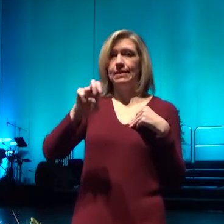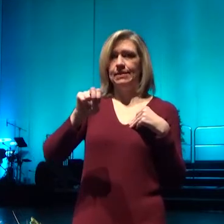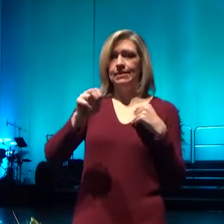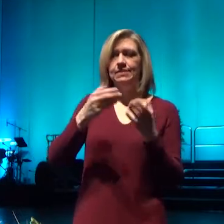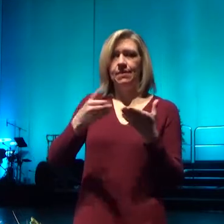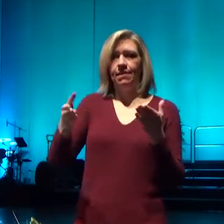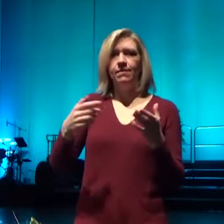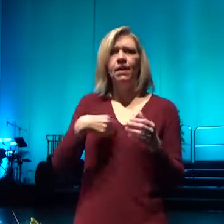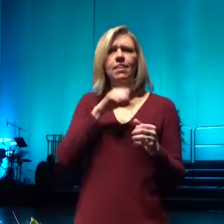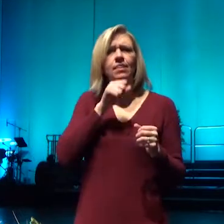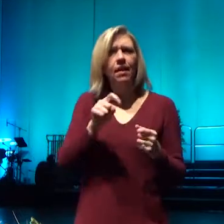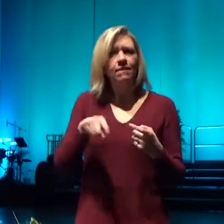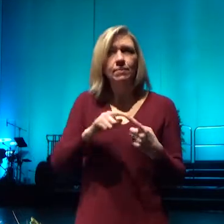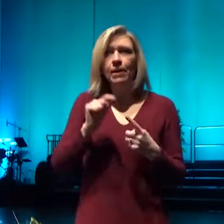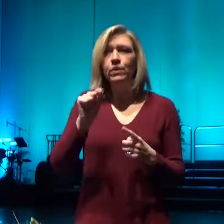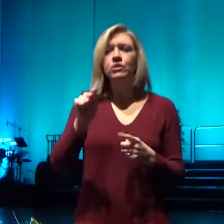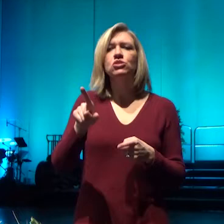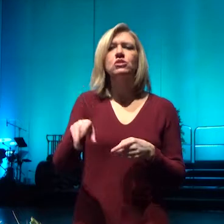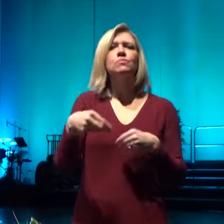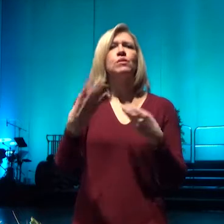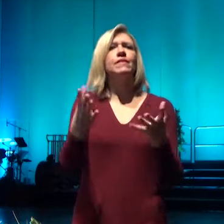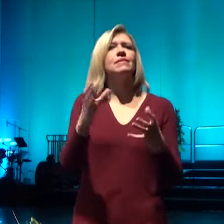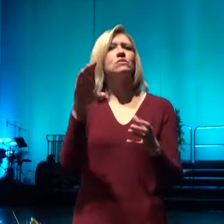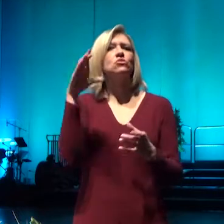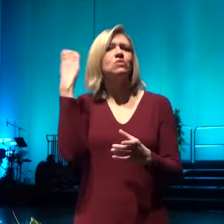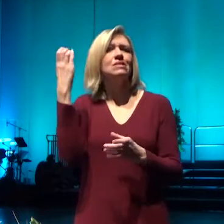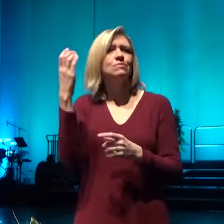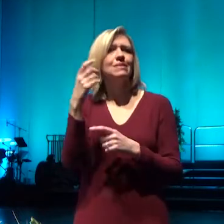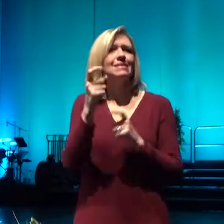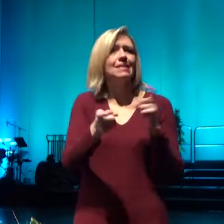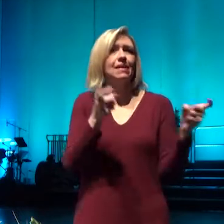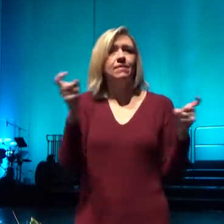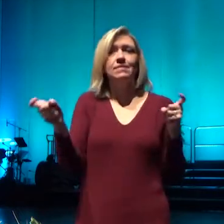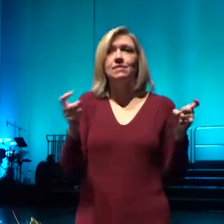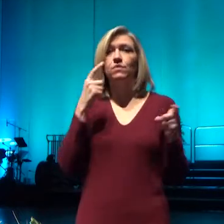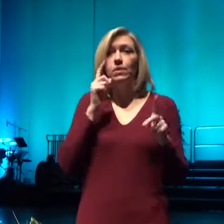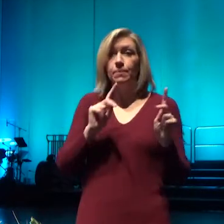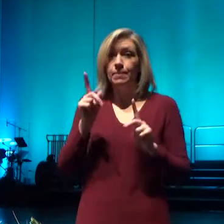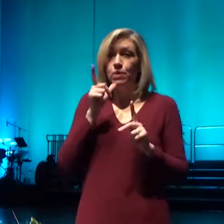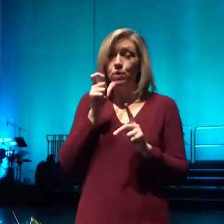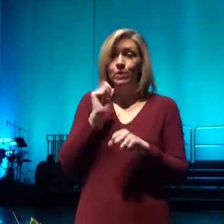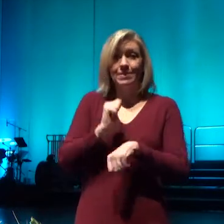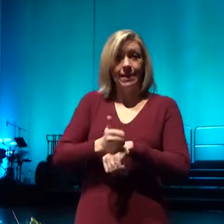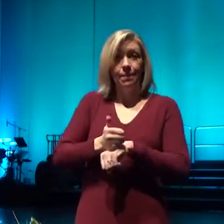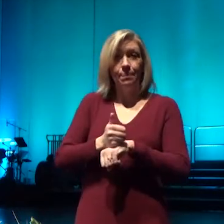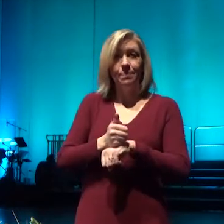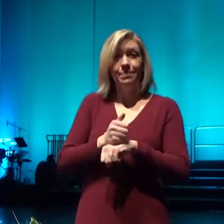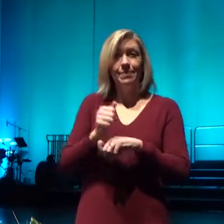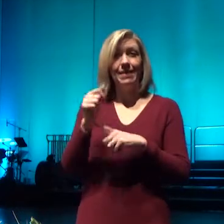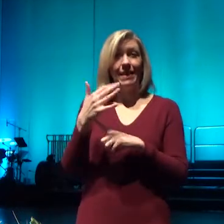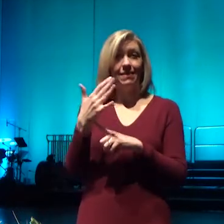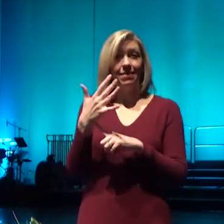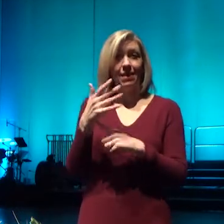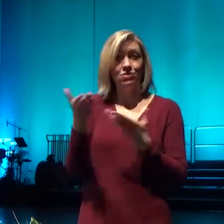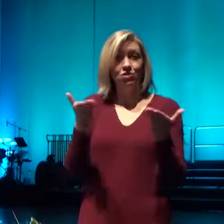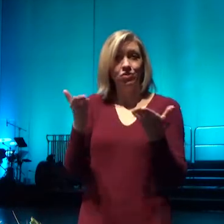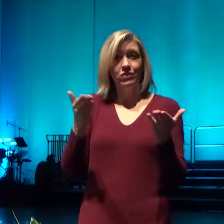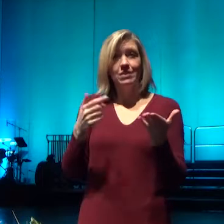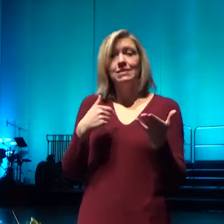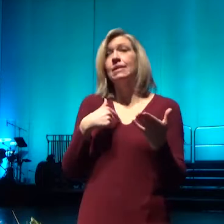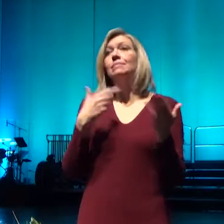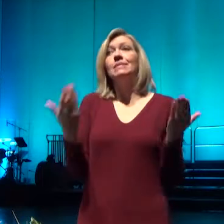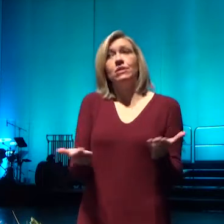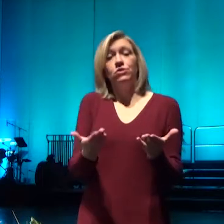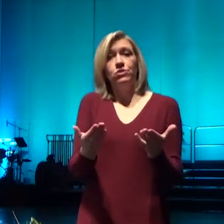provides Christmas gifts for all the people who participate in putting together the candlelight service. And being from California and feeling disconnected from home, I